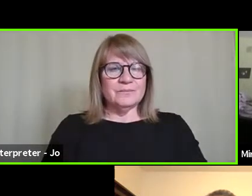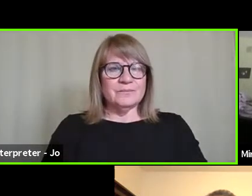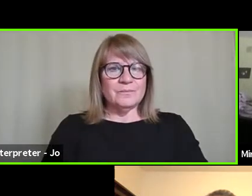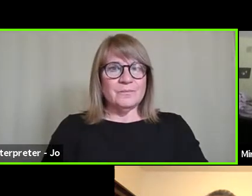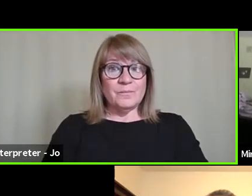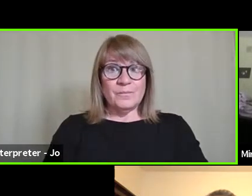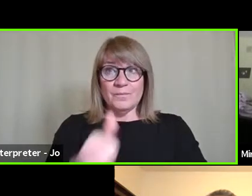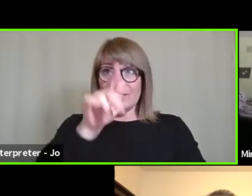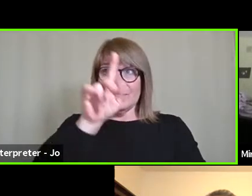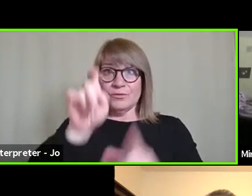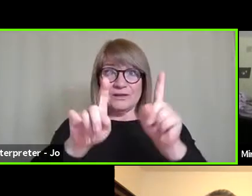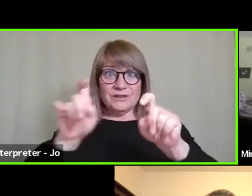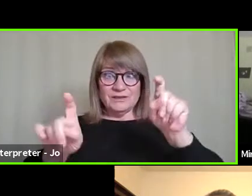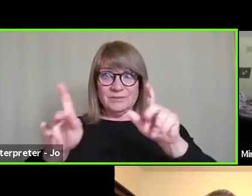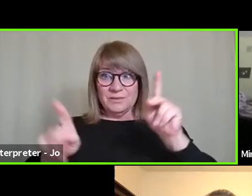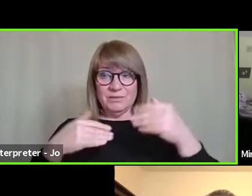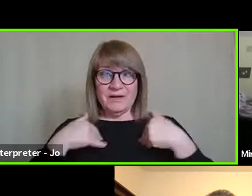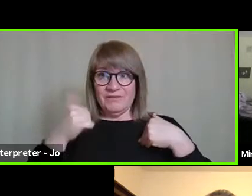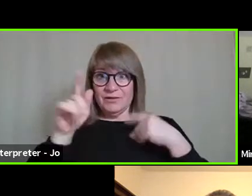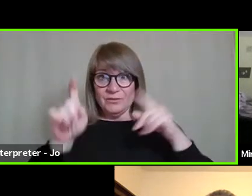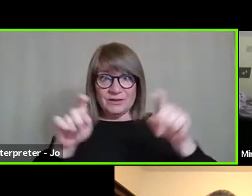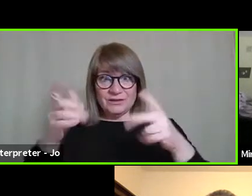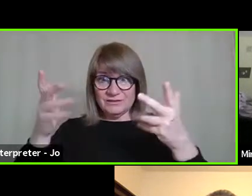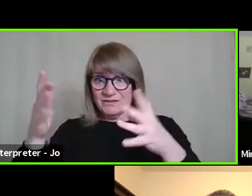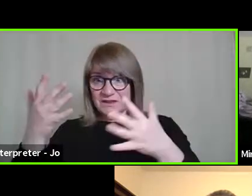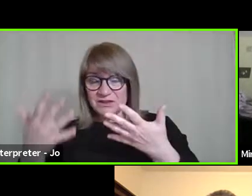are there other questions people have